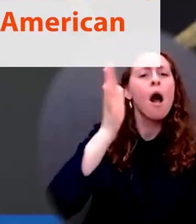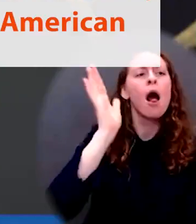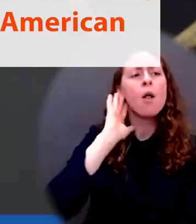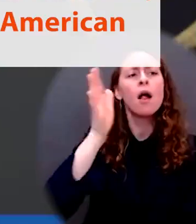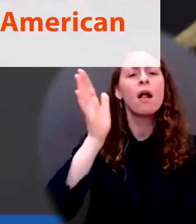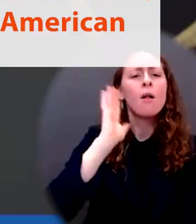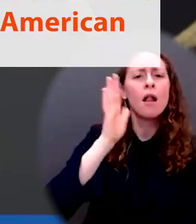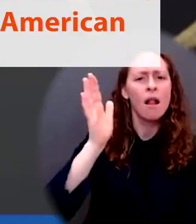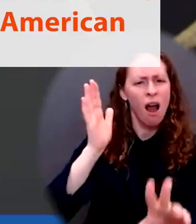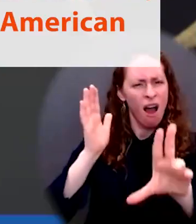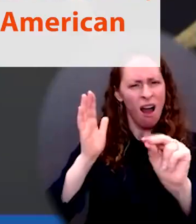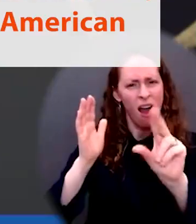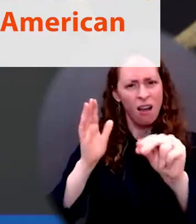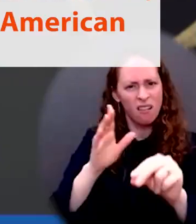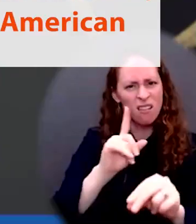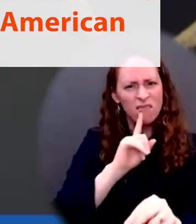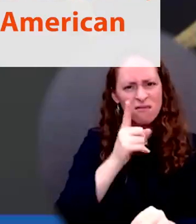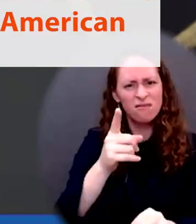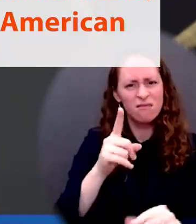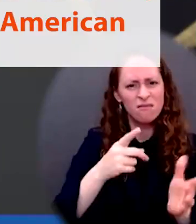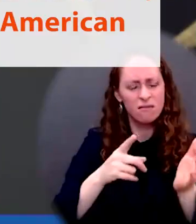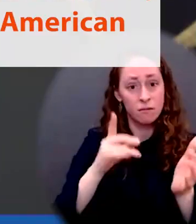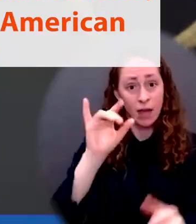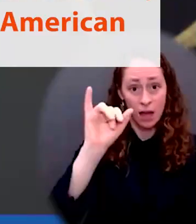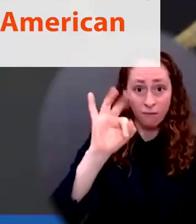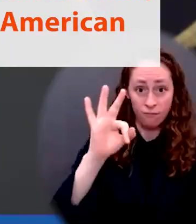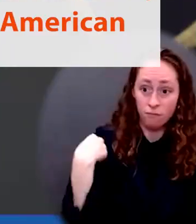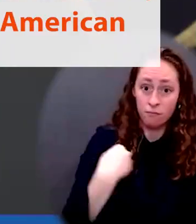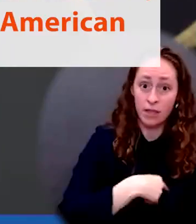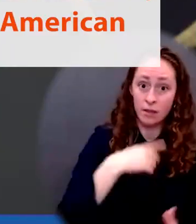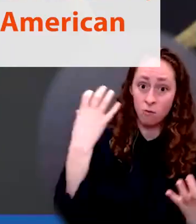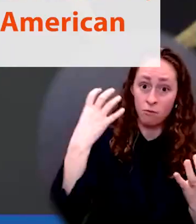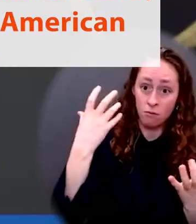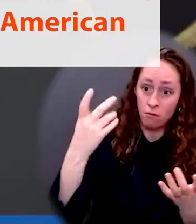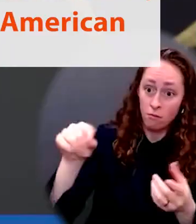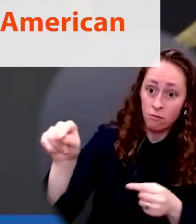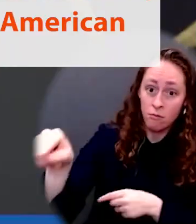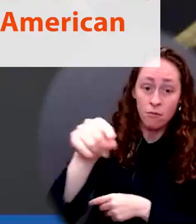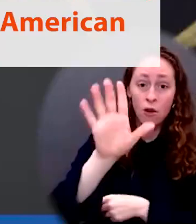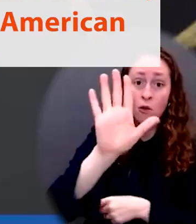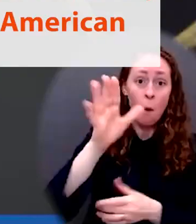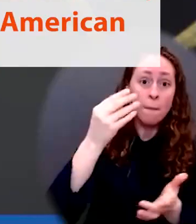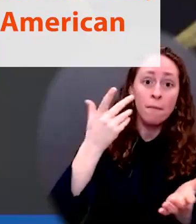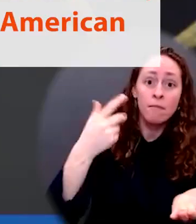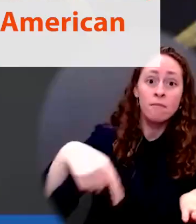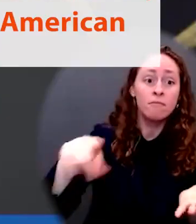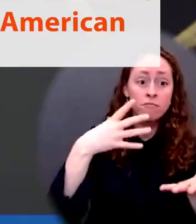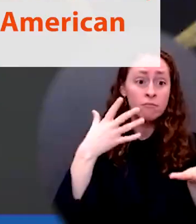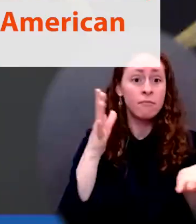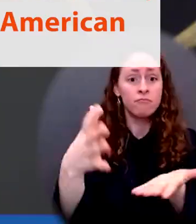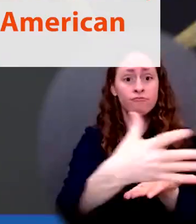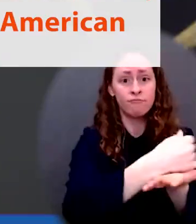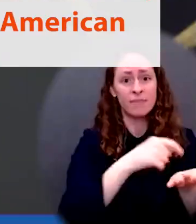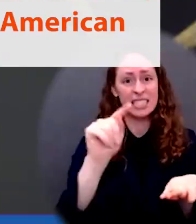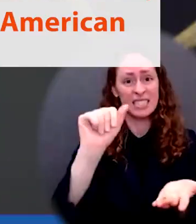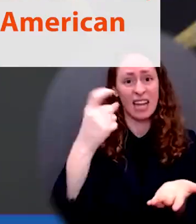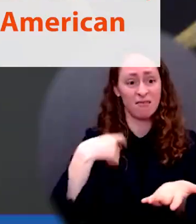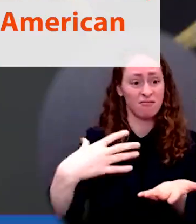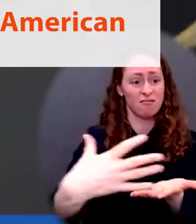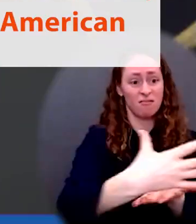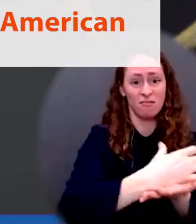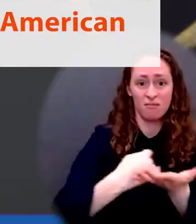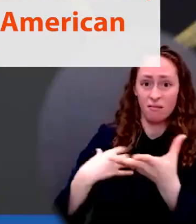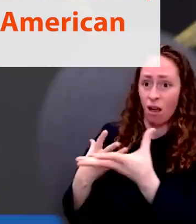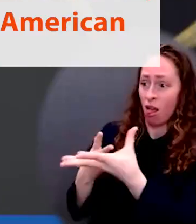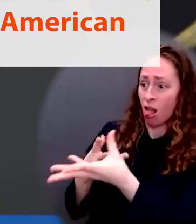the federal government spends taxpayer dollars, we buy American products. American products made in